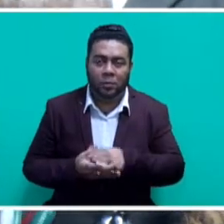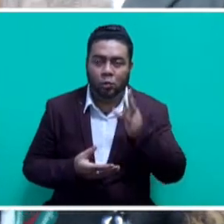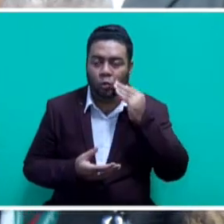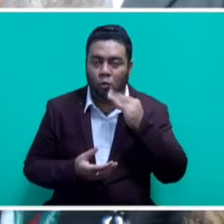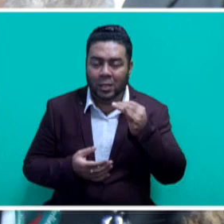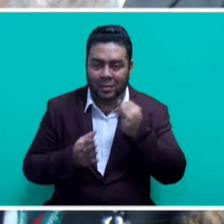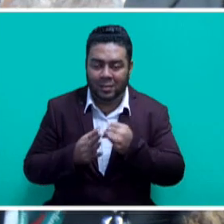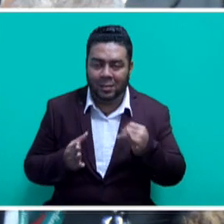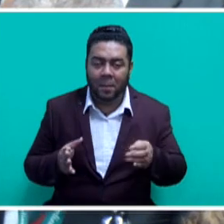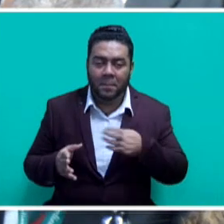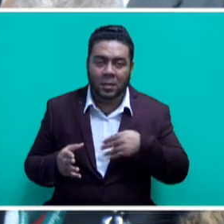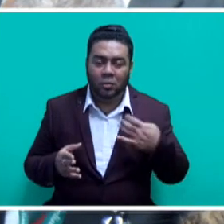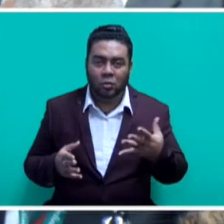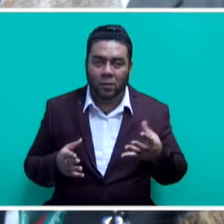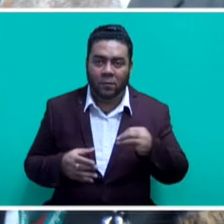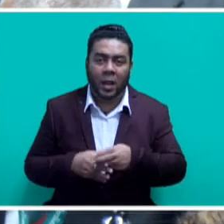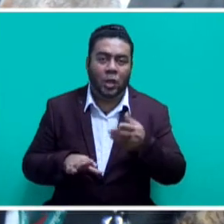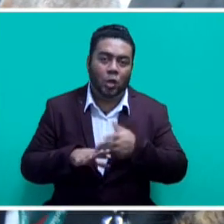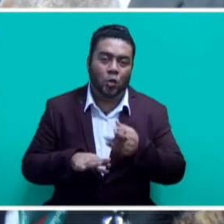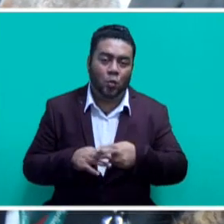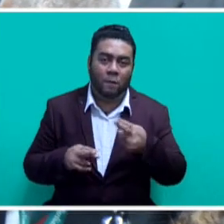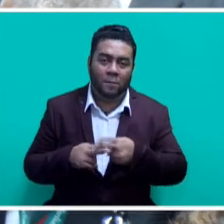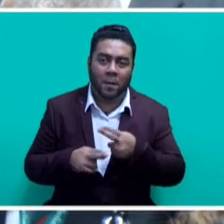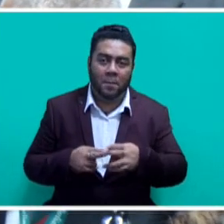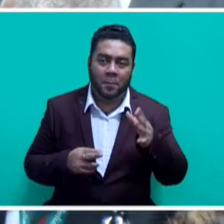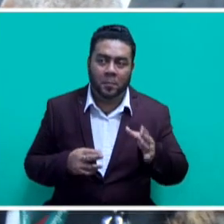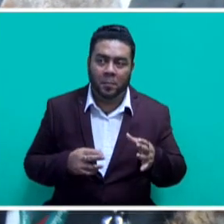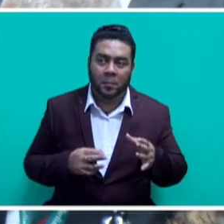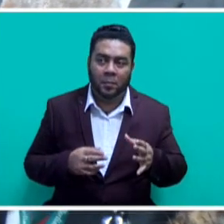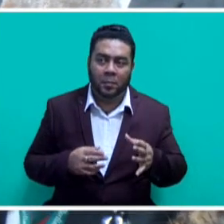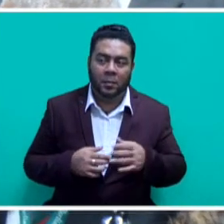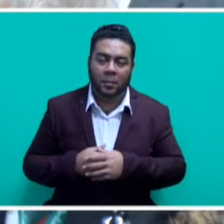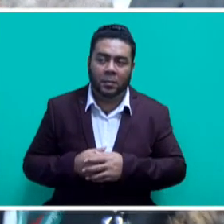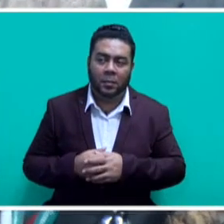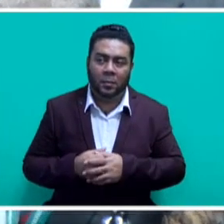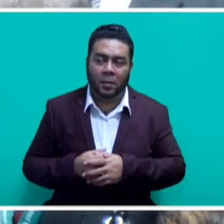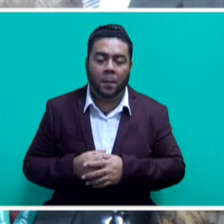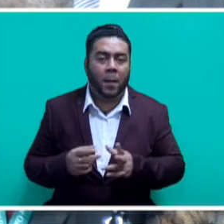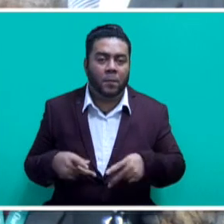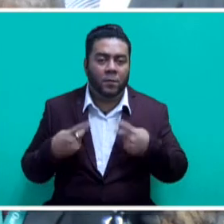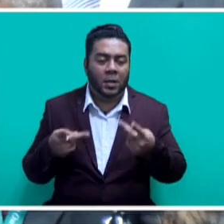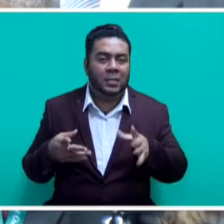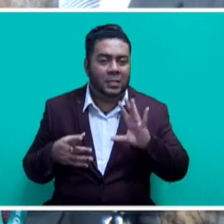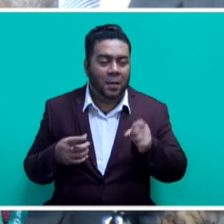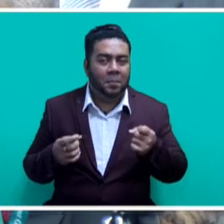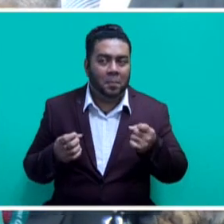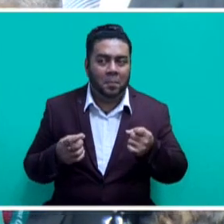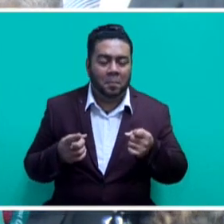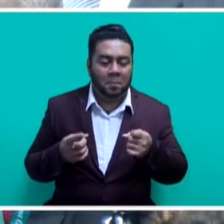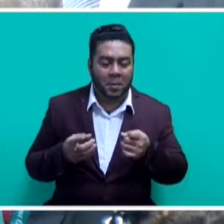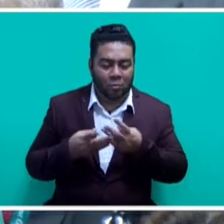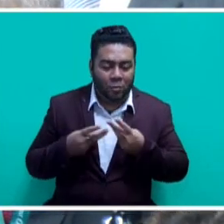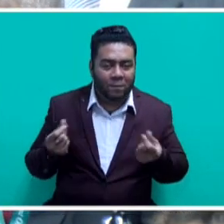Ministry takes measures to attract new farmers while at the same time maintaining those good farmers by providing some relief for the renewal